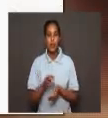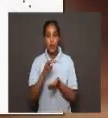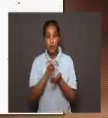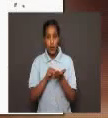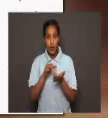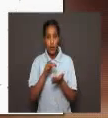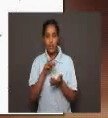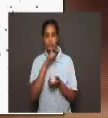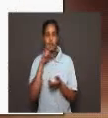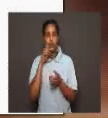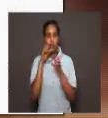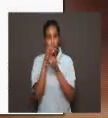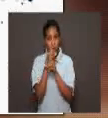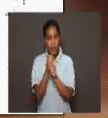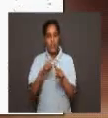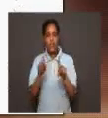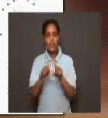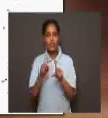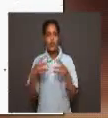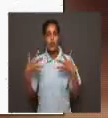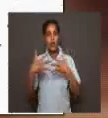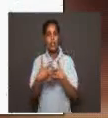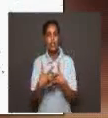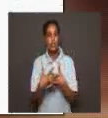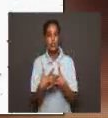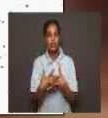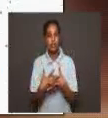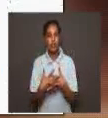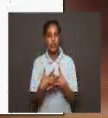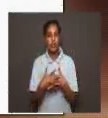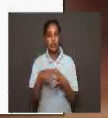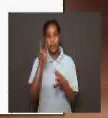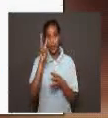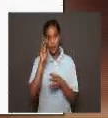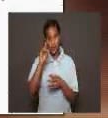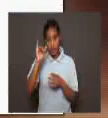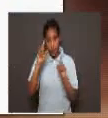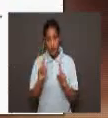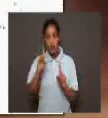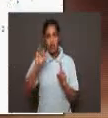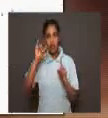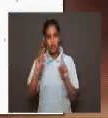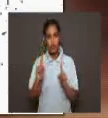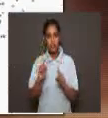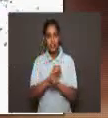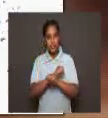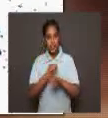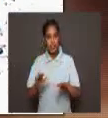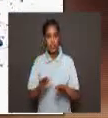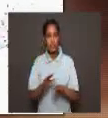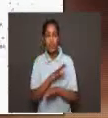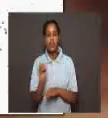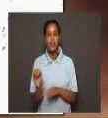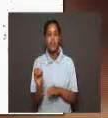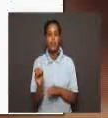Molecular solids contain different combinations of dipole-dipole, dispersion,